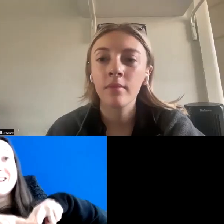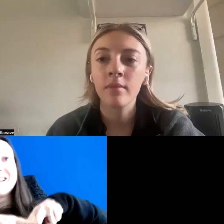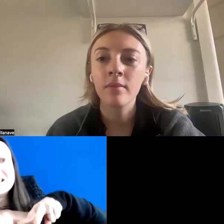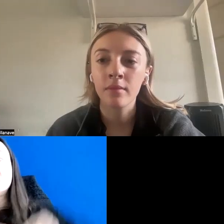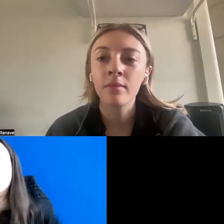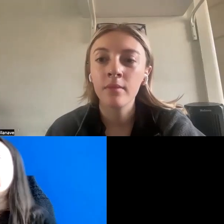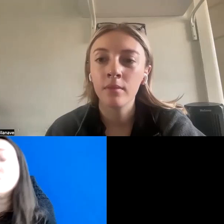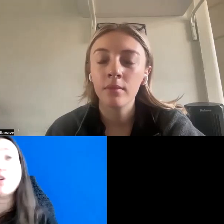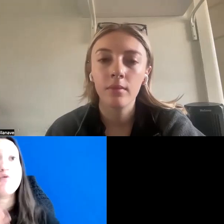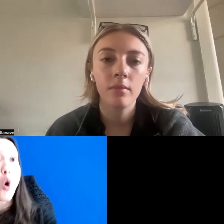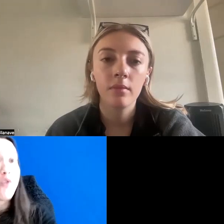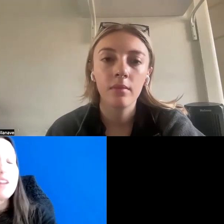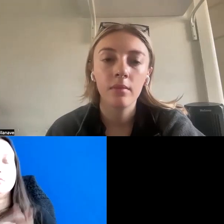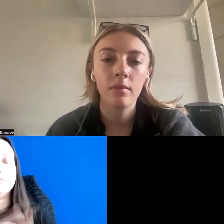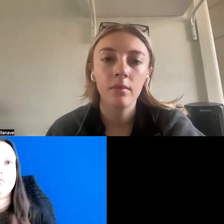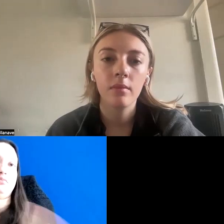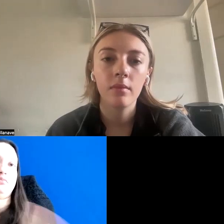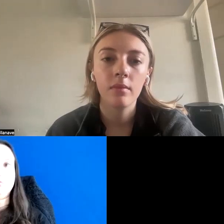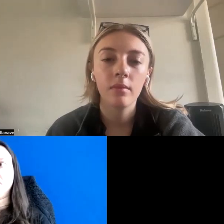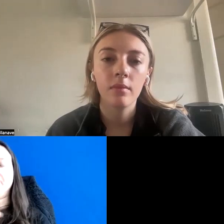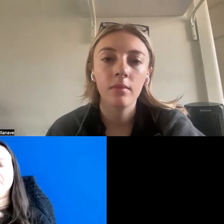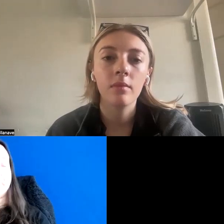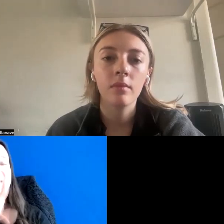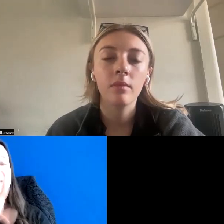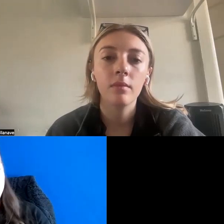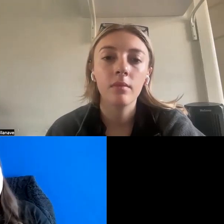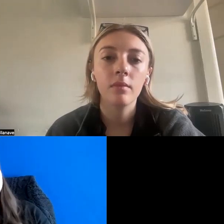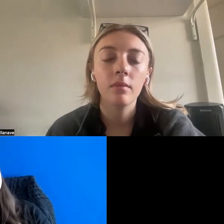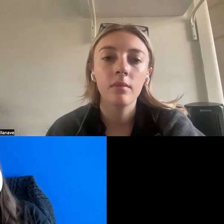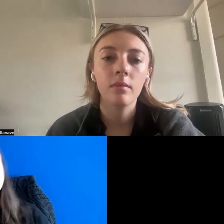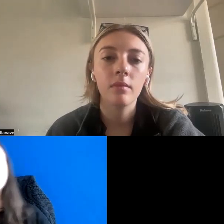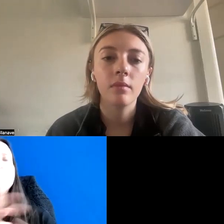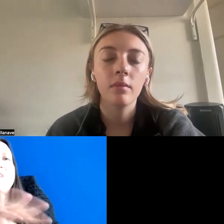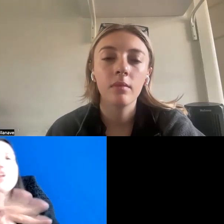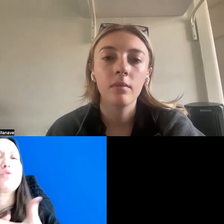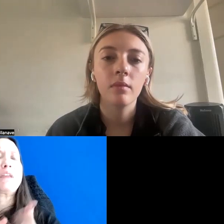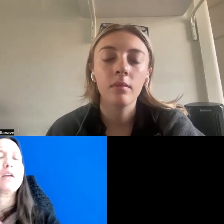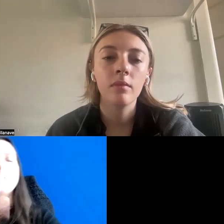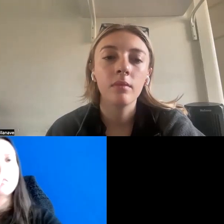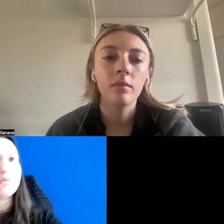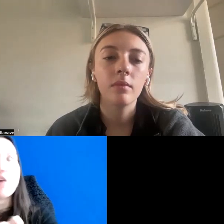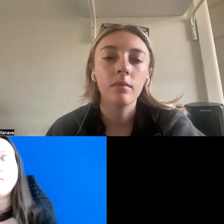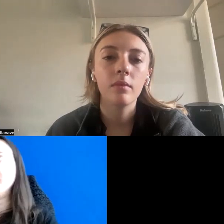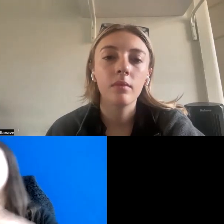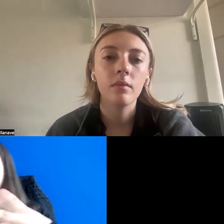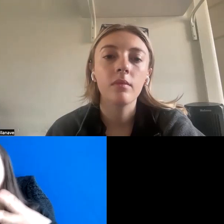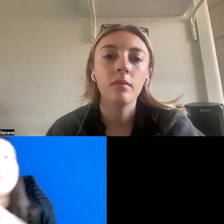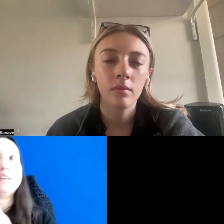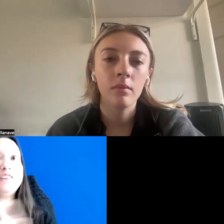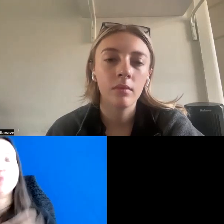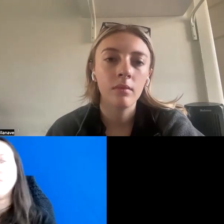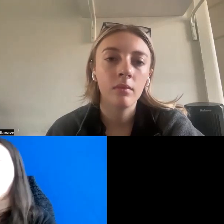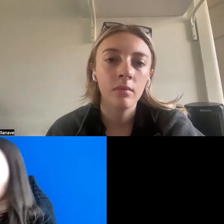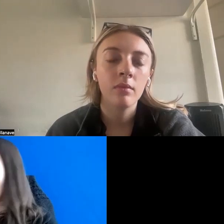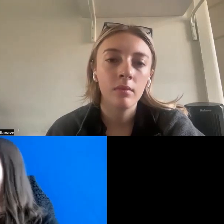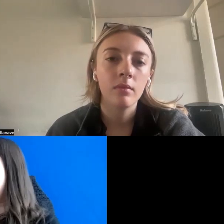of the COVID, the key issue is indeed to answer your question. What are the 3 practical or 4 practical issues we learn